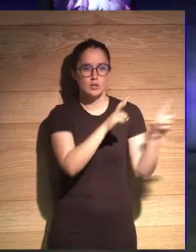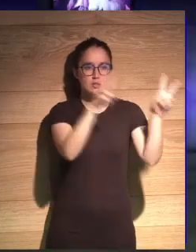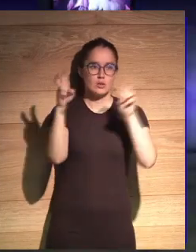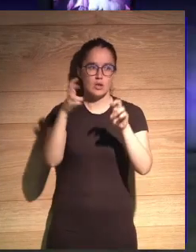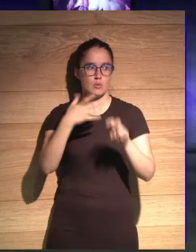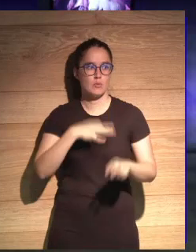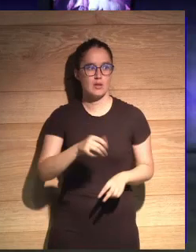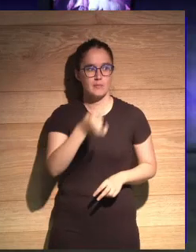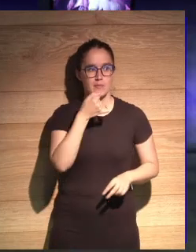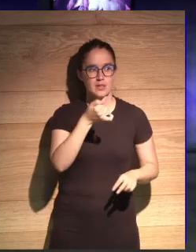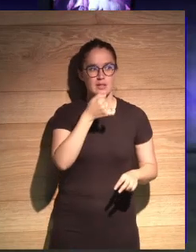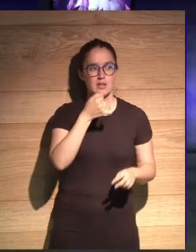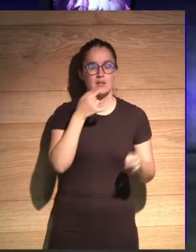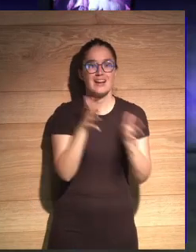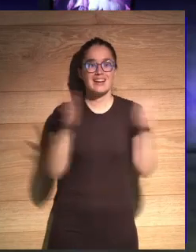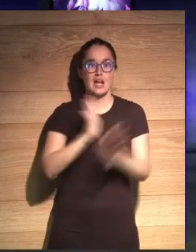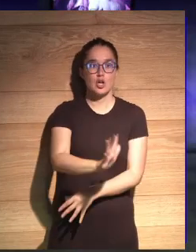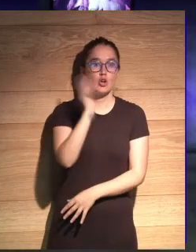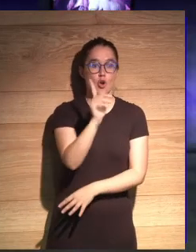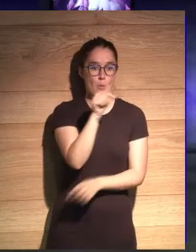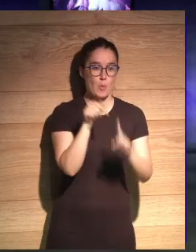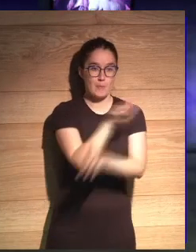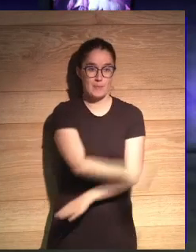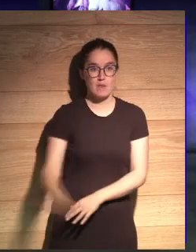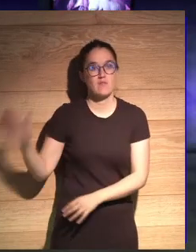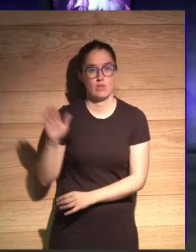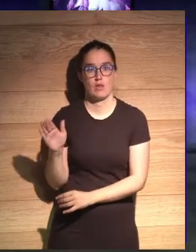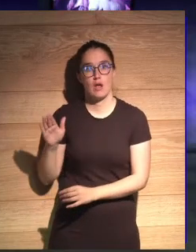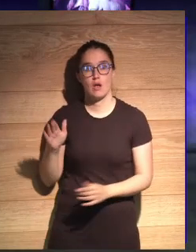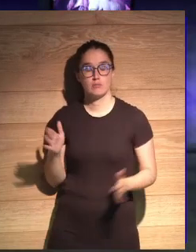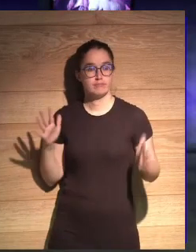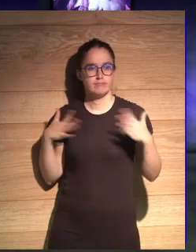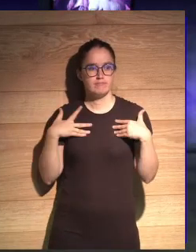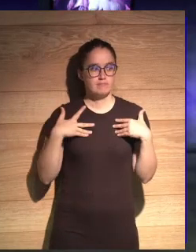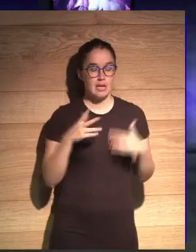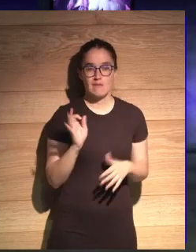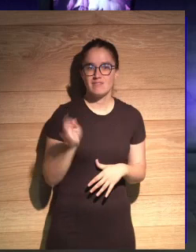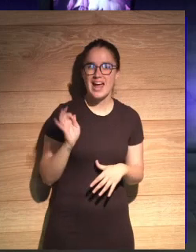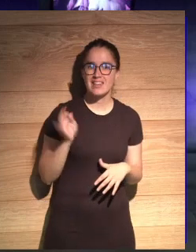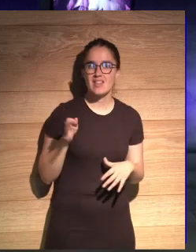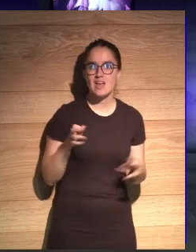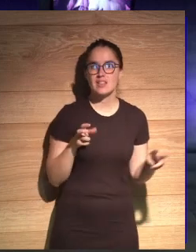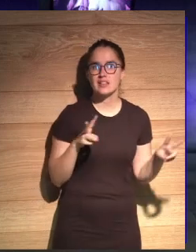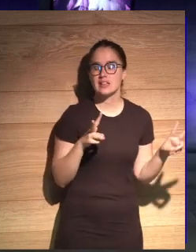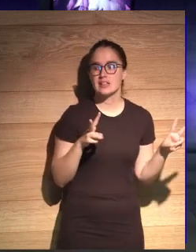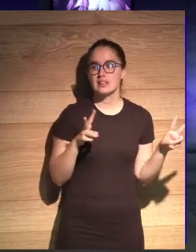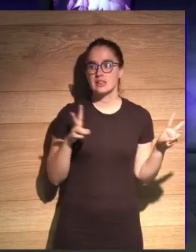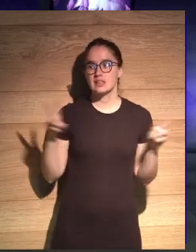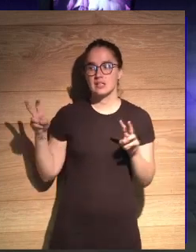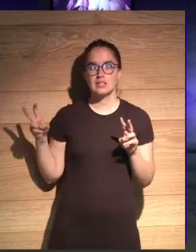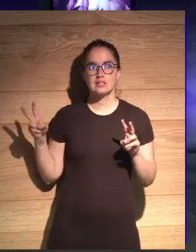Hospital. This is a reference from a book on video games, which is called like the Great Theft to